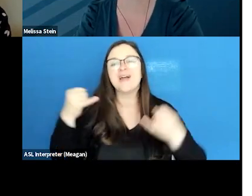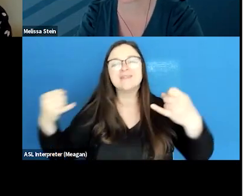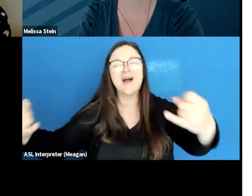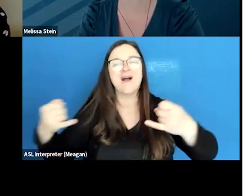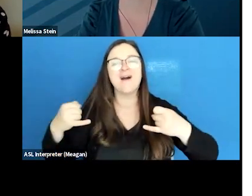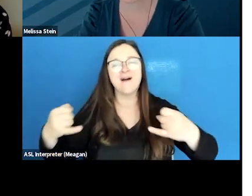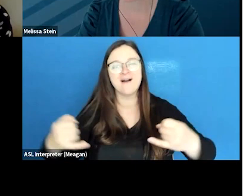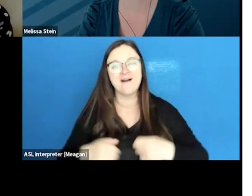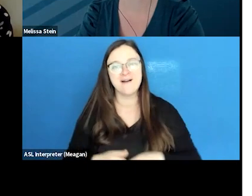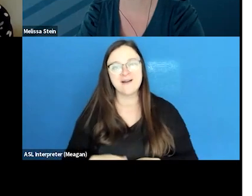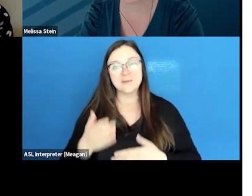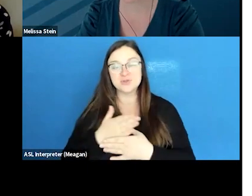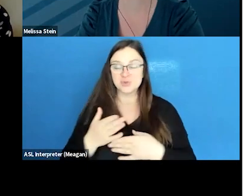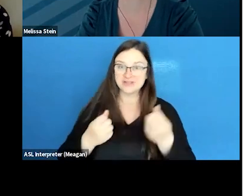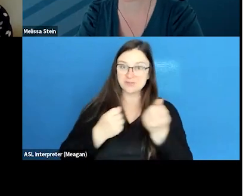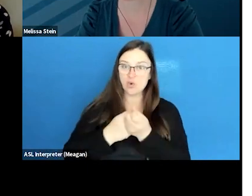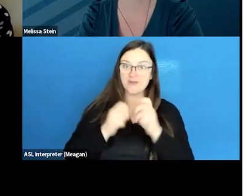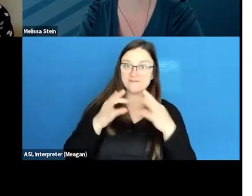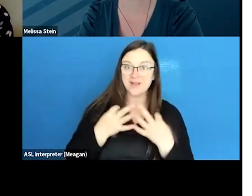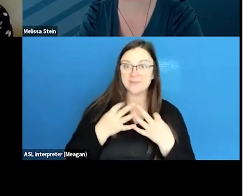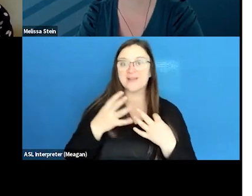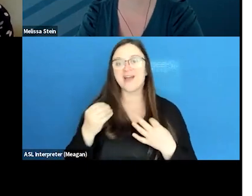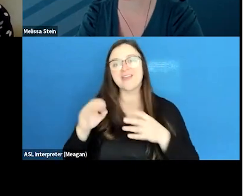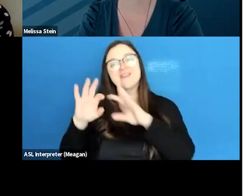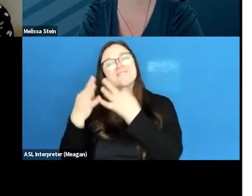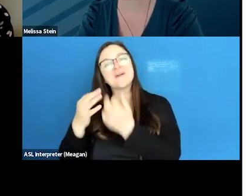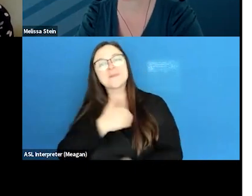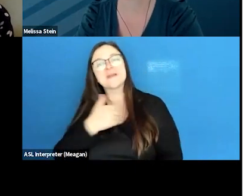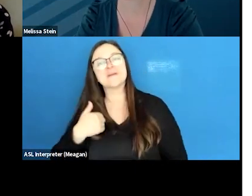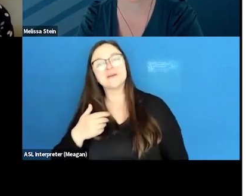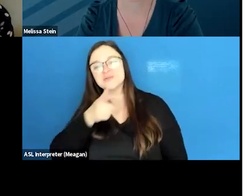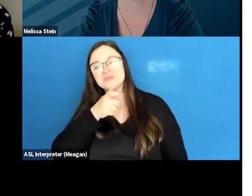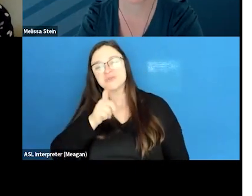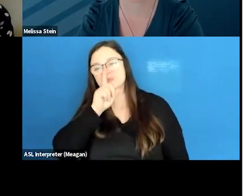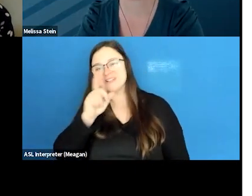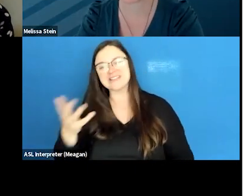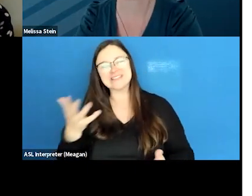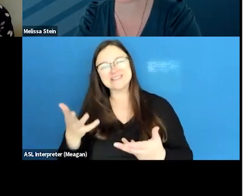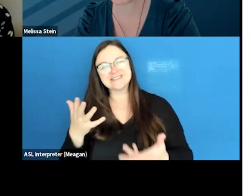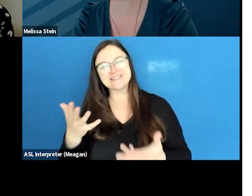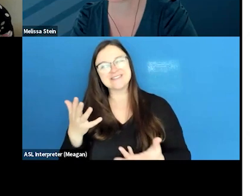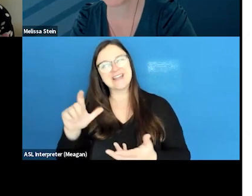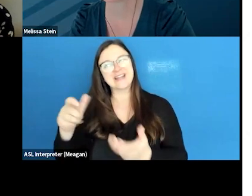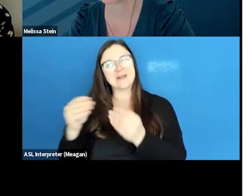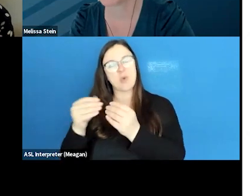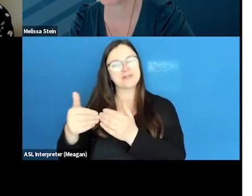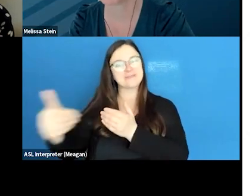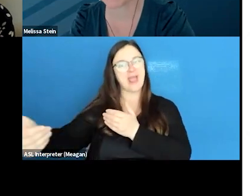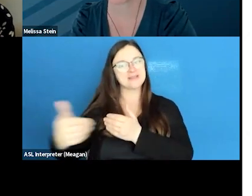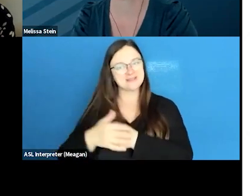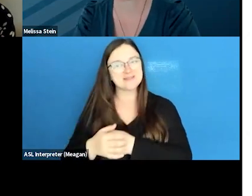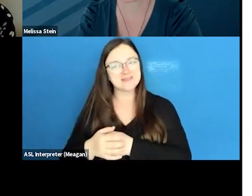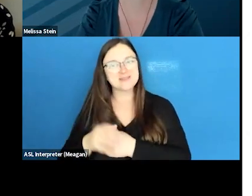between the supportive family and the family members that really might need more space to